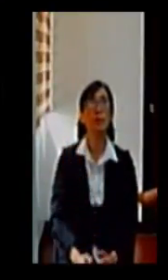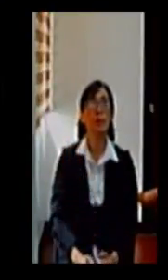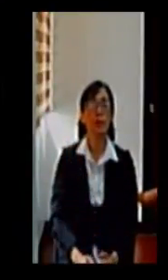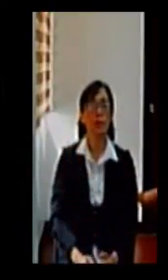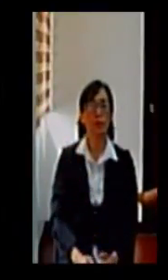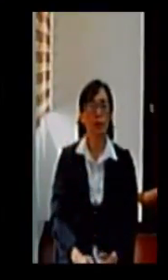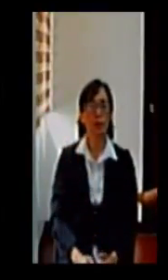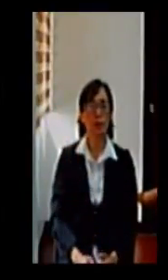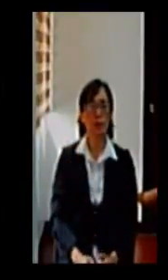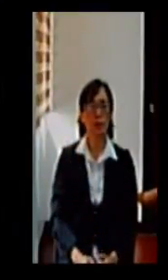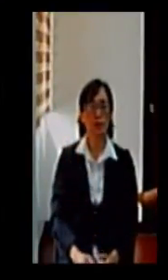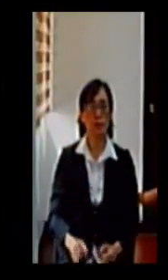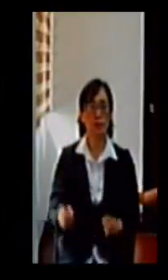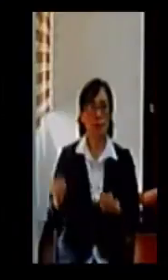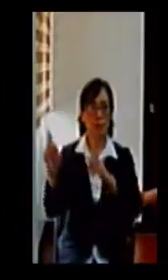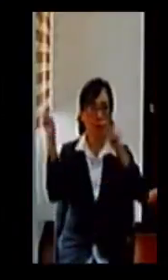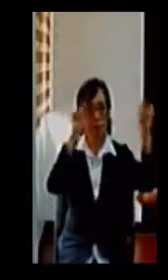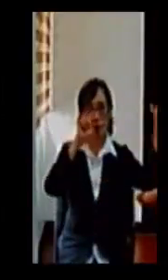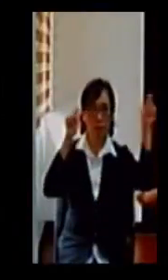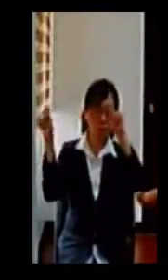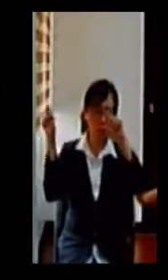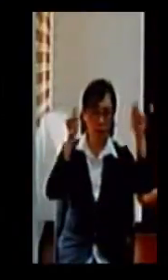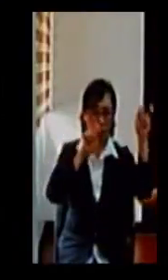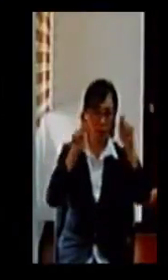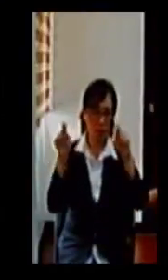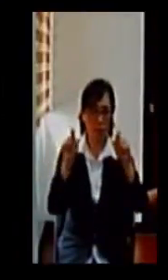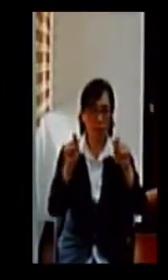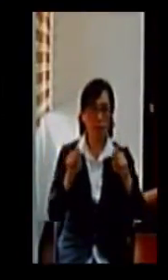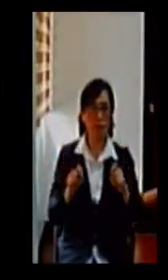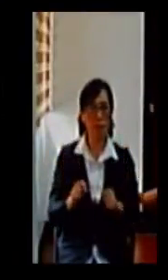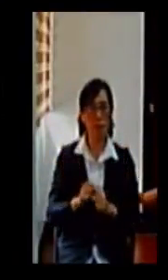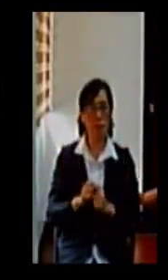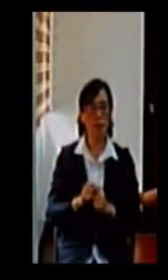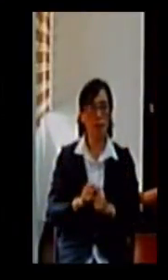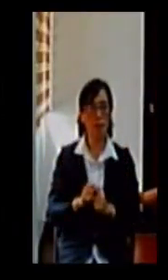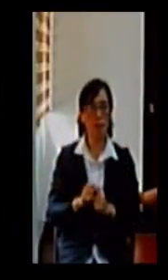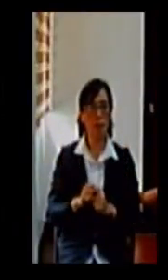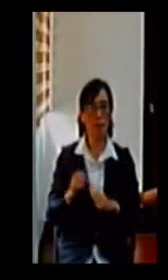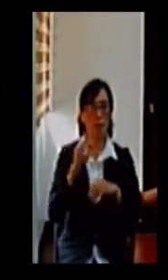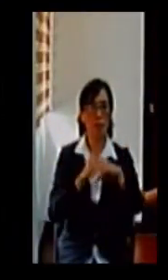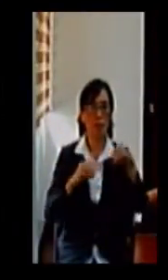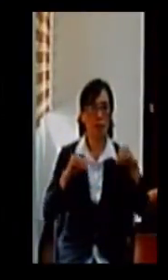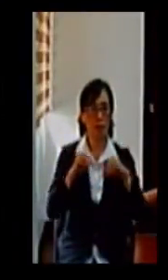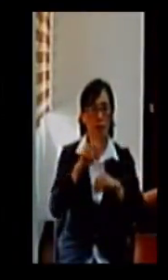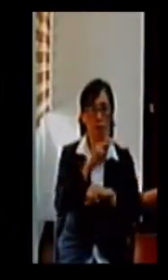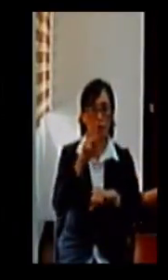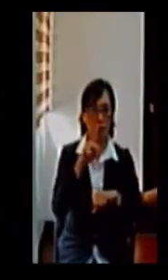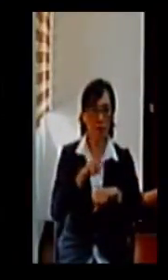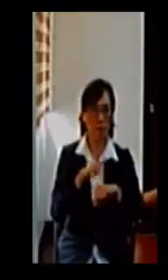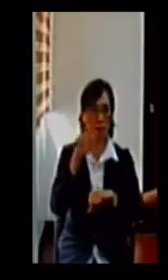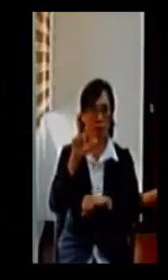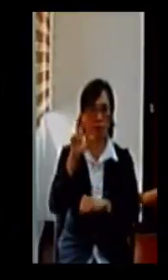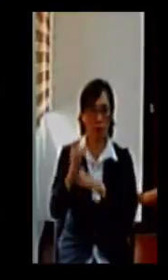super typhoon that was poised to ravage the Philippines about 3 years